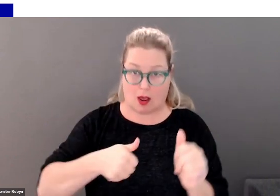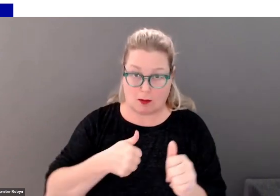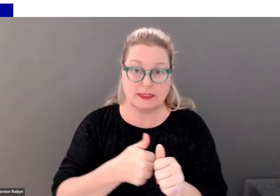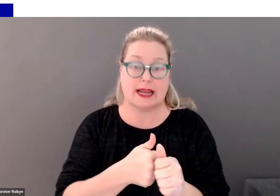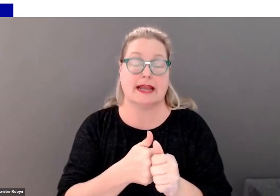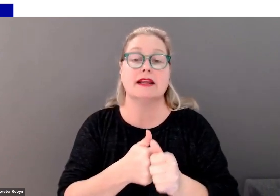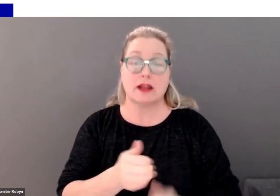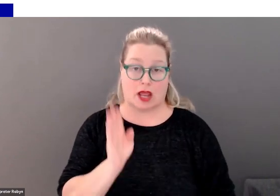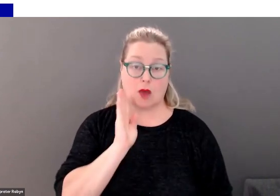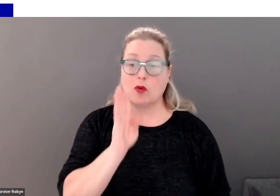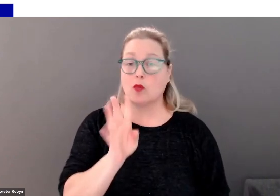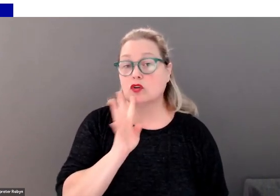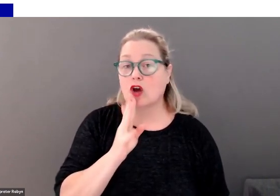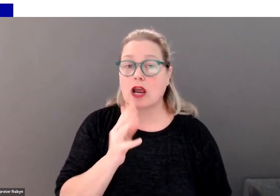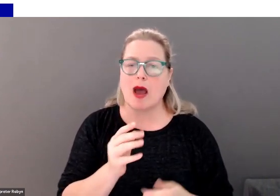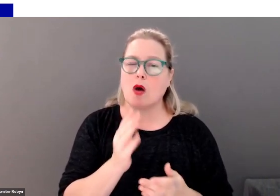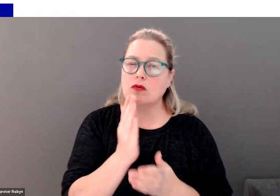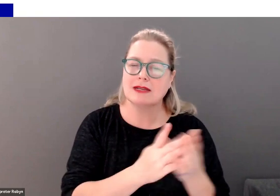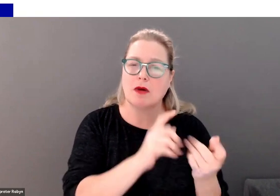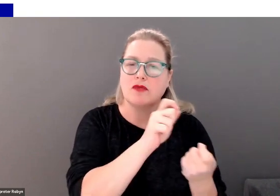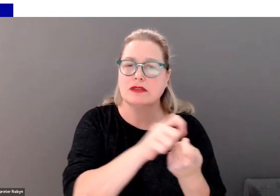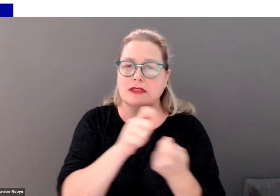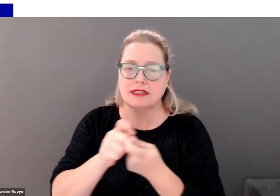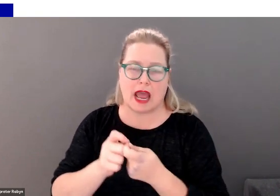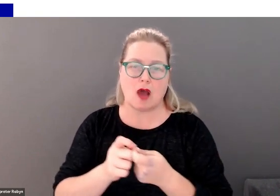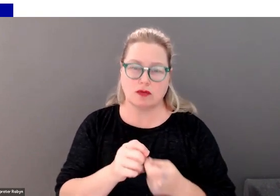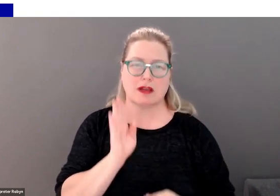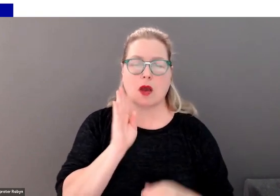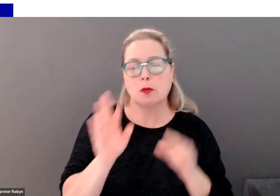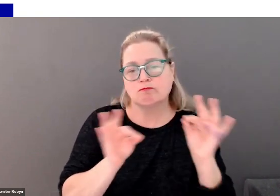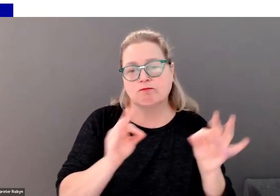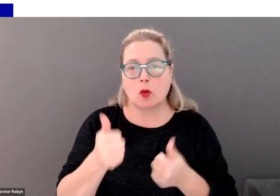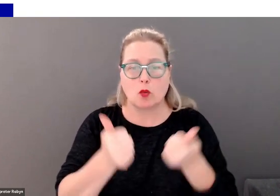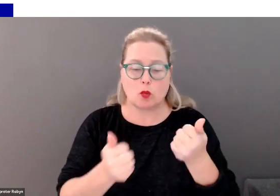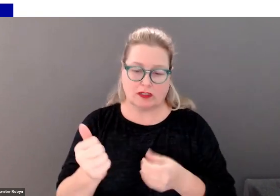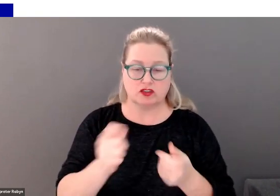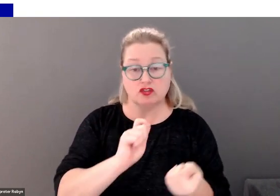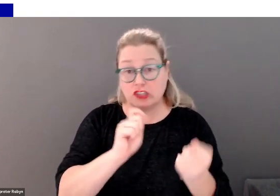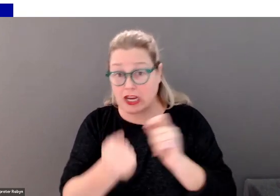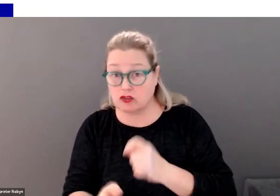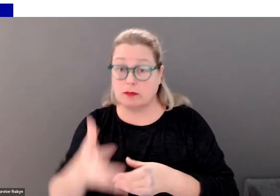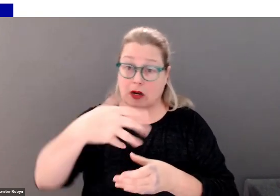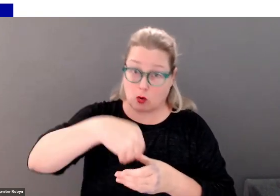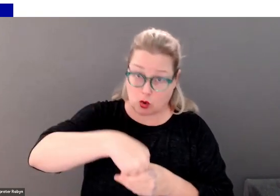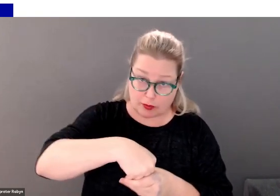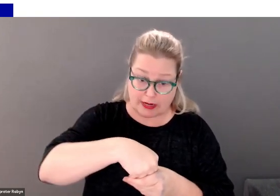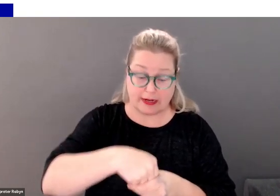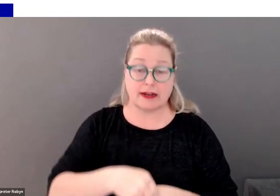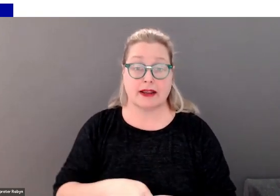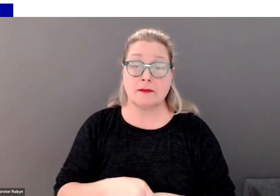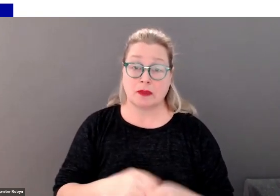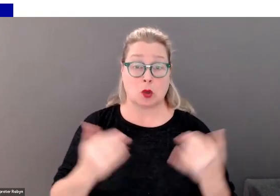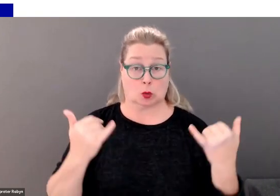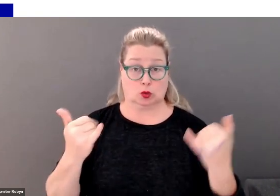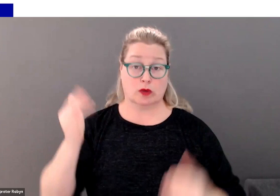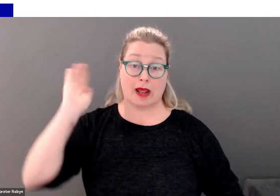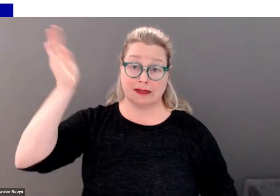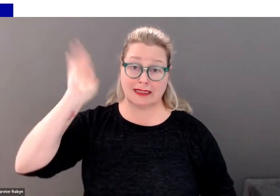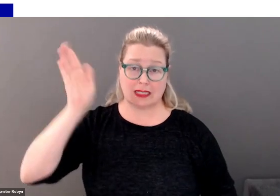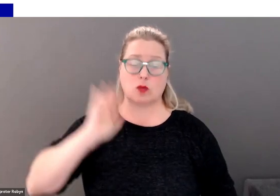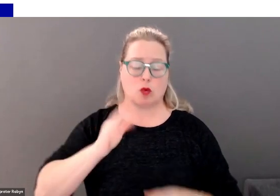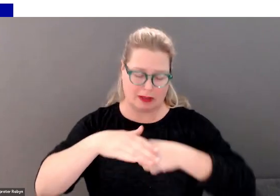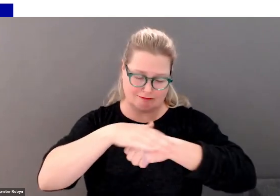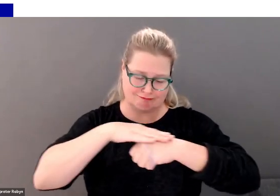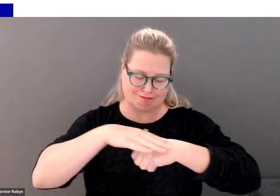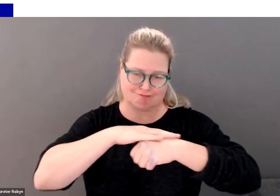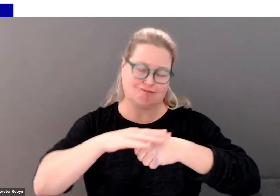of exactly which changes we've incorporated in this final rule in this presentation. This will be a high-level discussion. We obviously